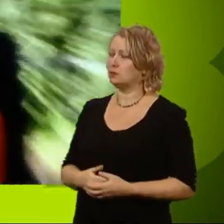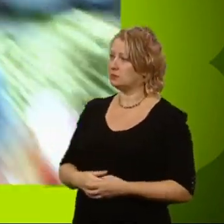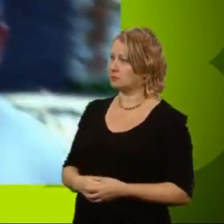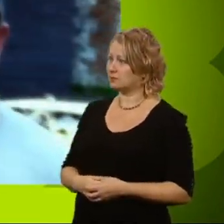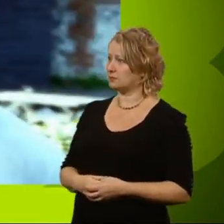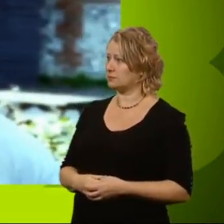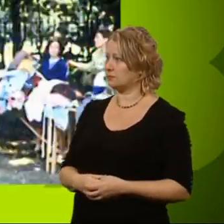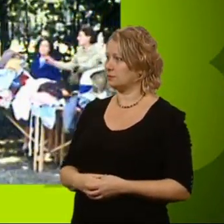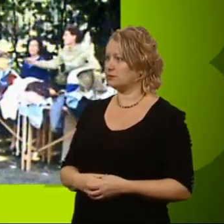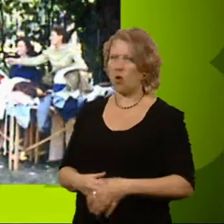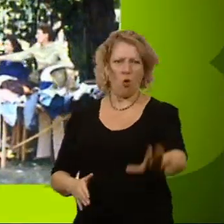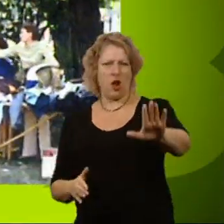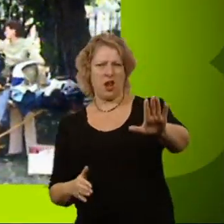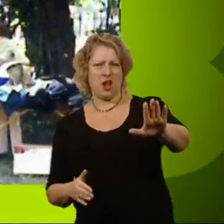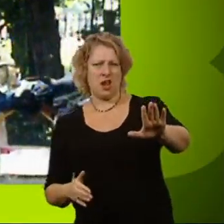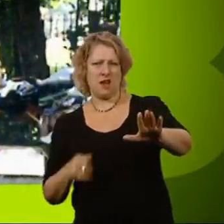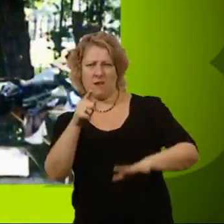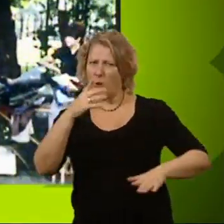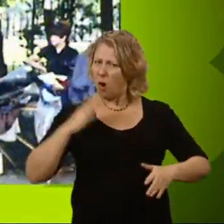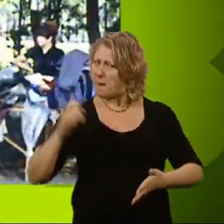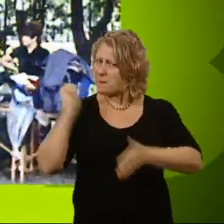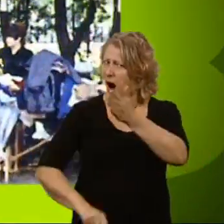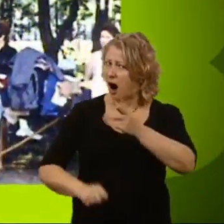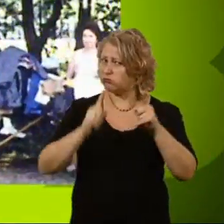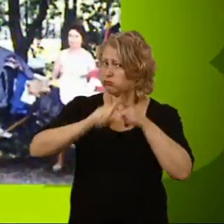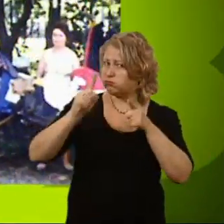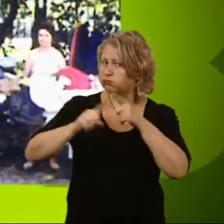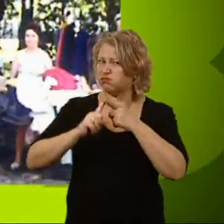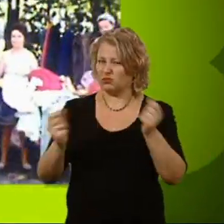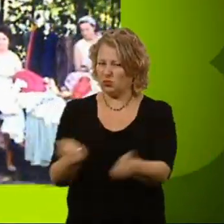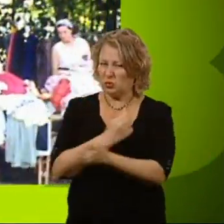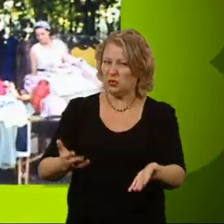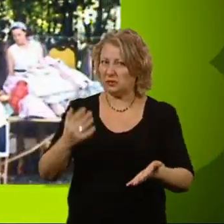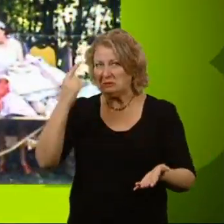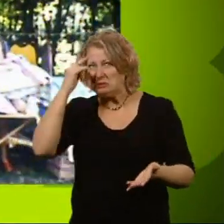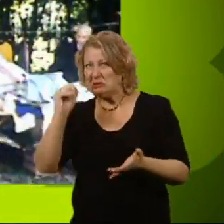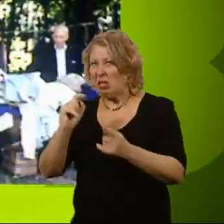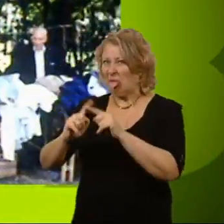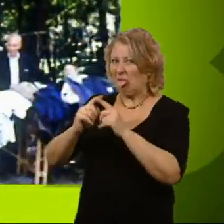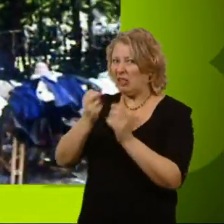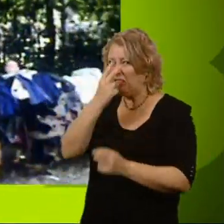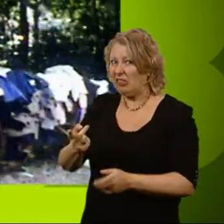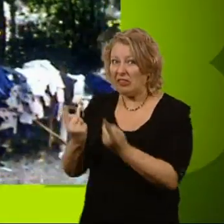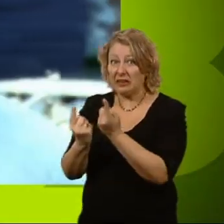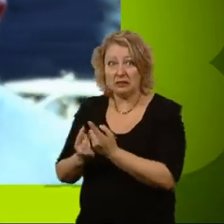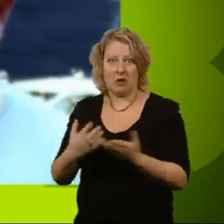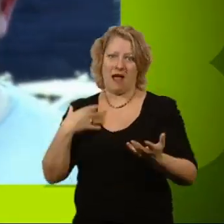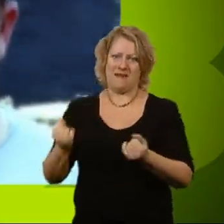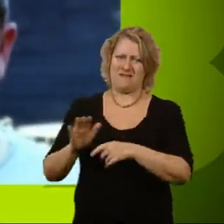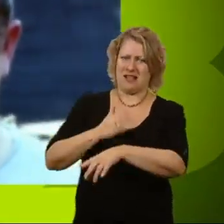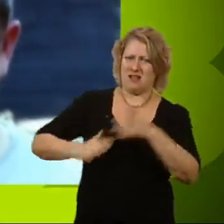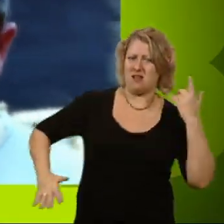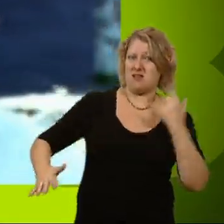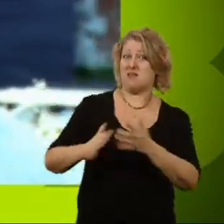Thank you. Good night. Do you want to buy and or sell a vast quantity of useless superstitious tat? Then do we have a field full